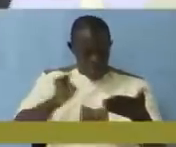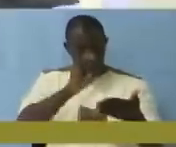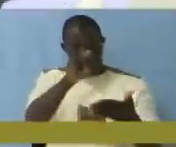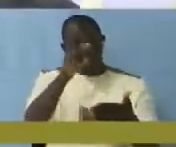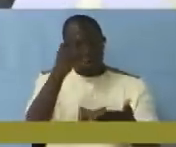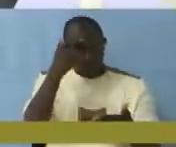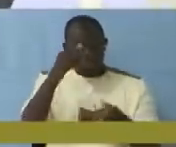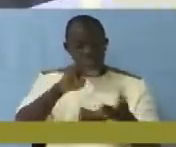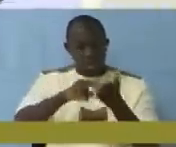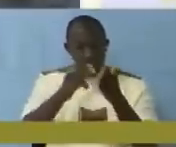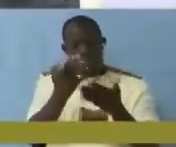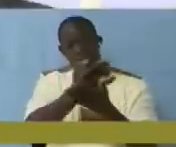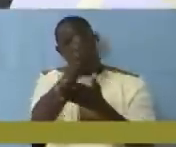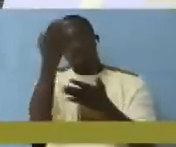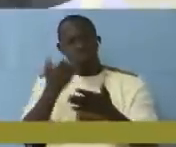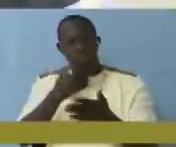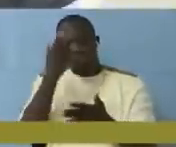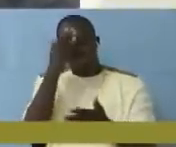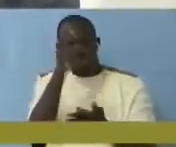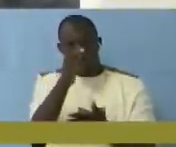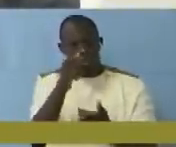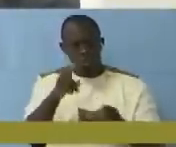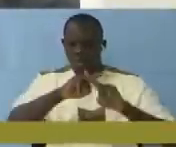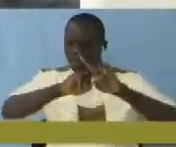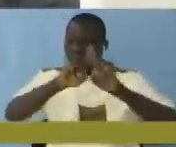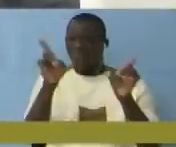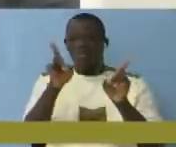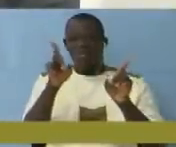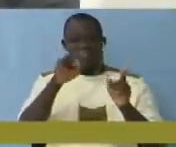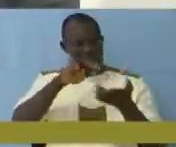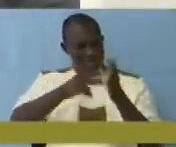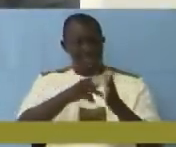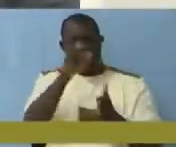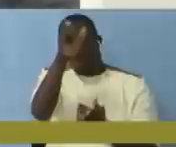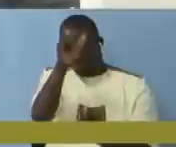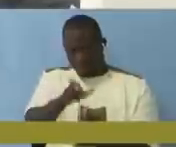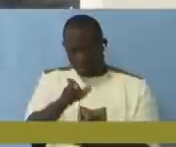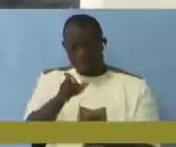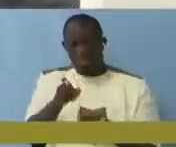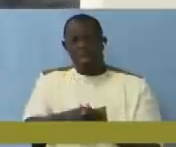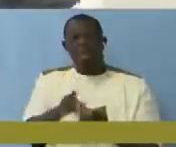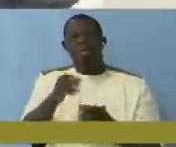should in fact be interpreted as notoriety. Mr.